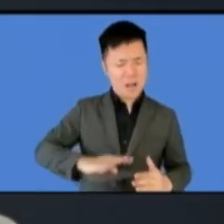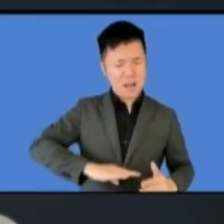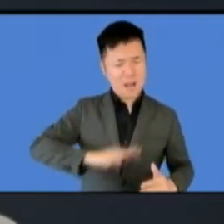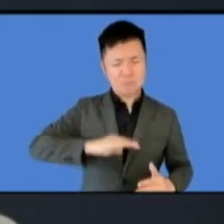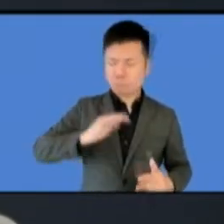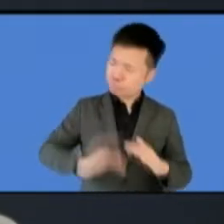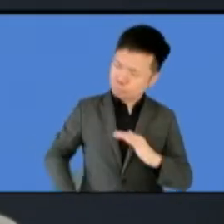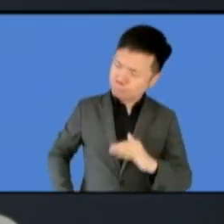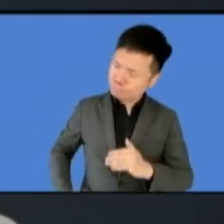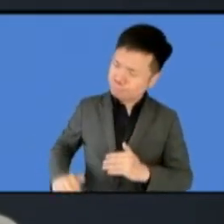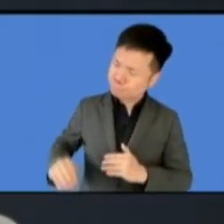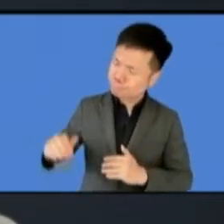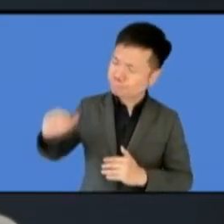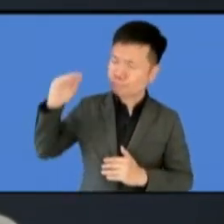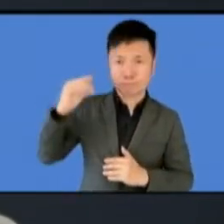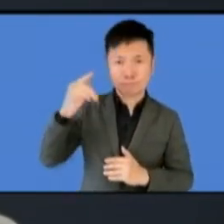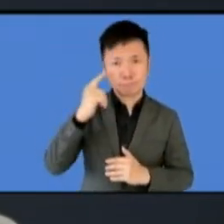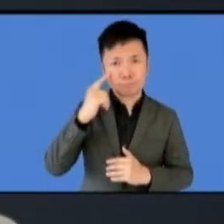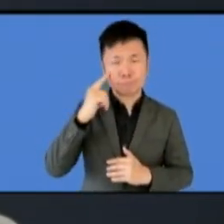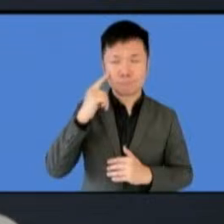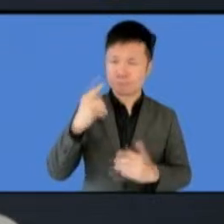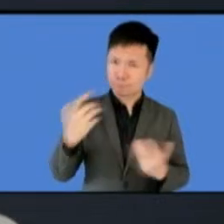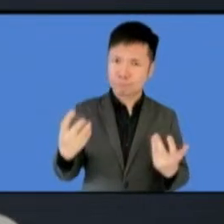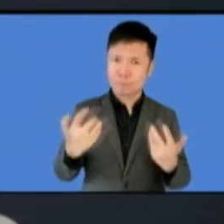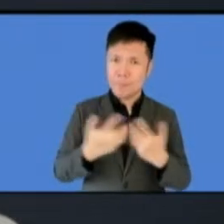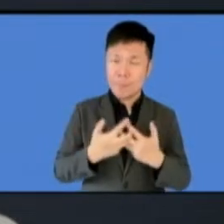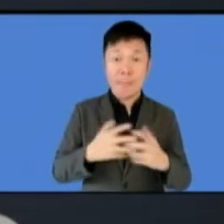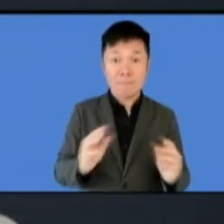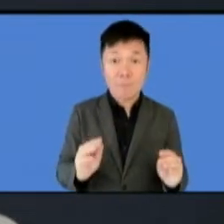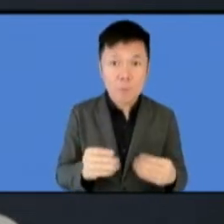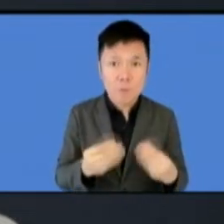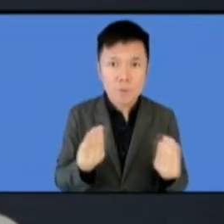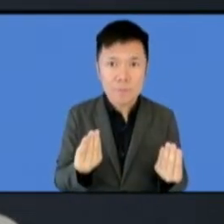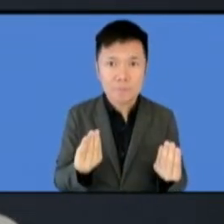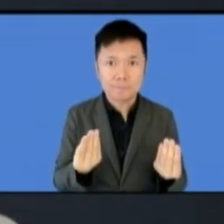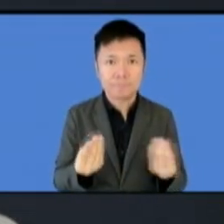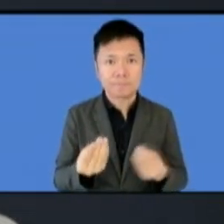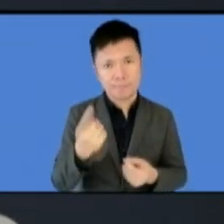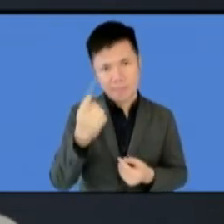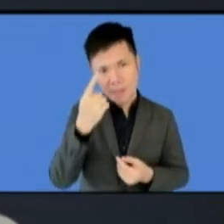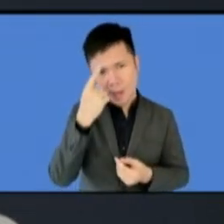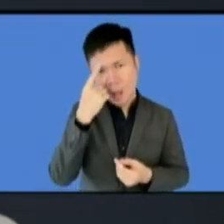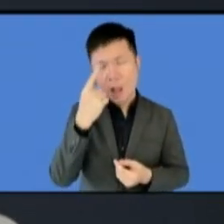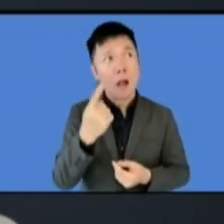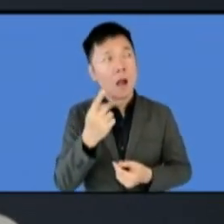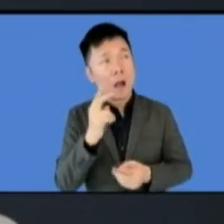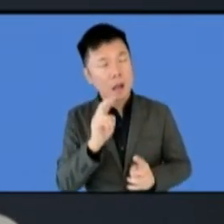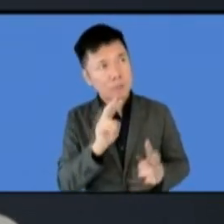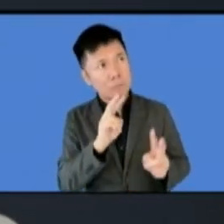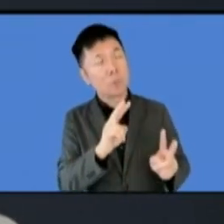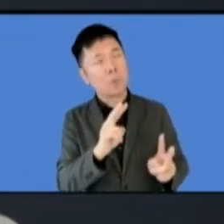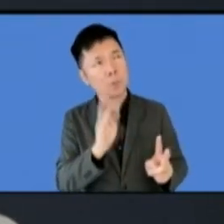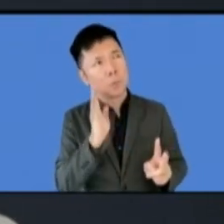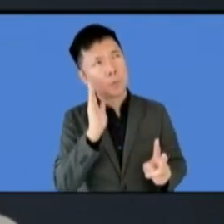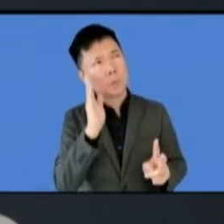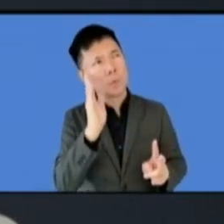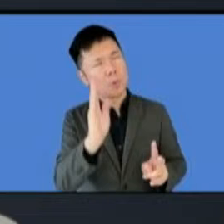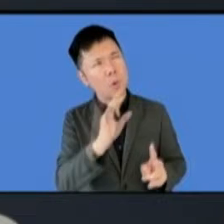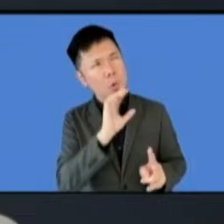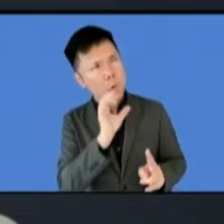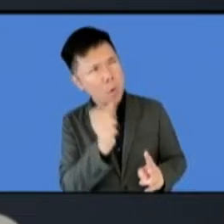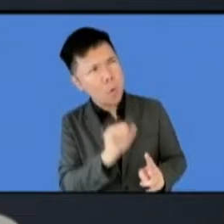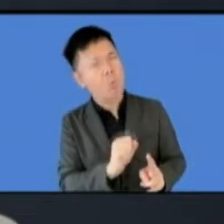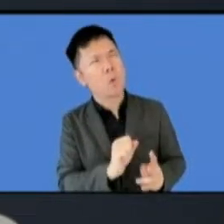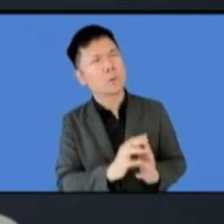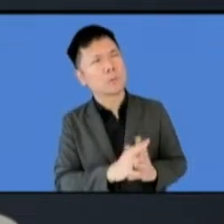very complementary. If youth are sensitized about aging upfront, they become much more